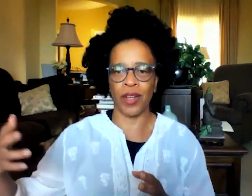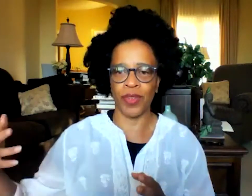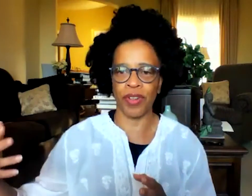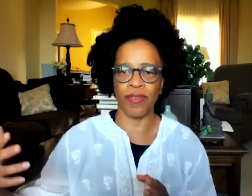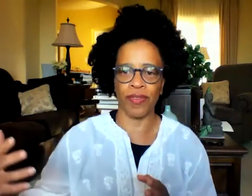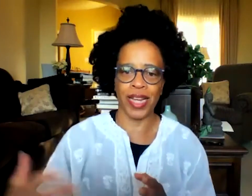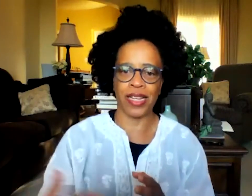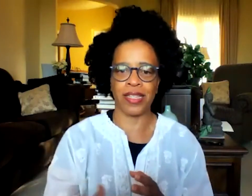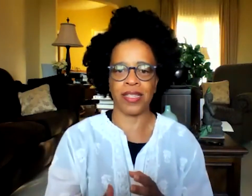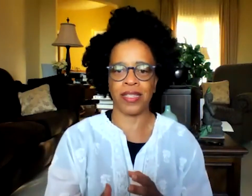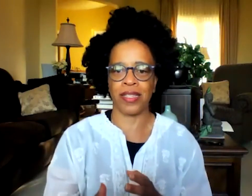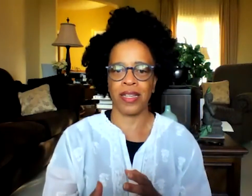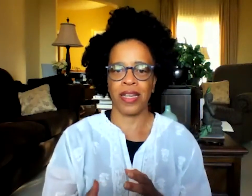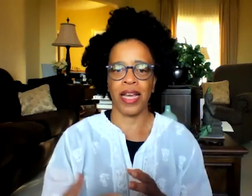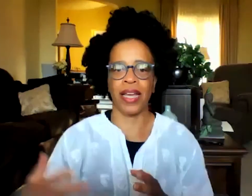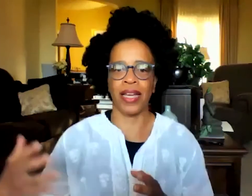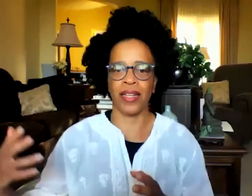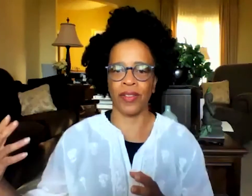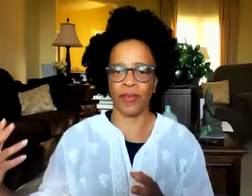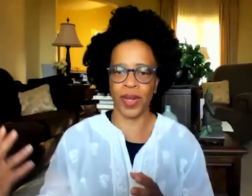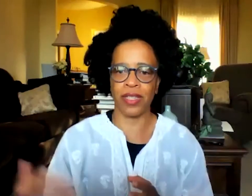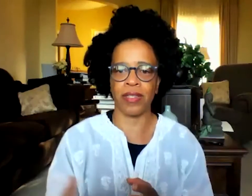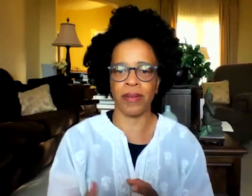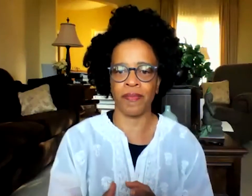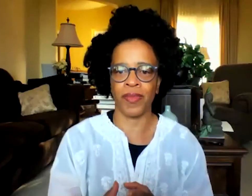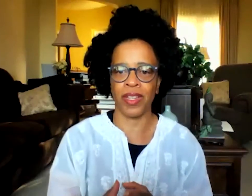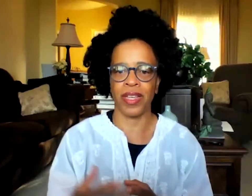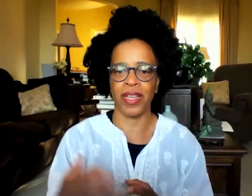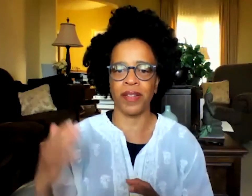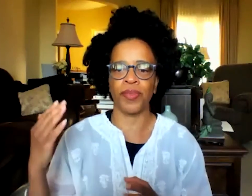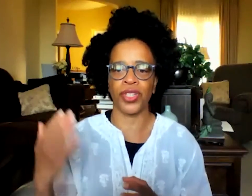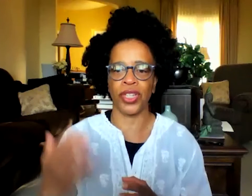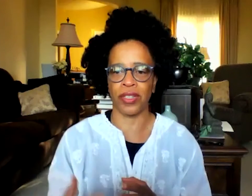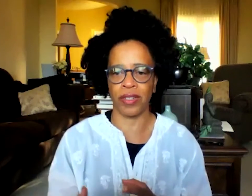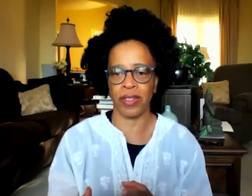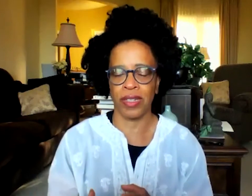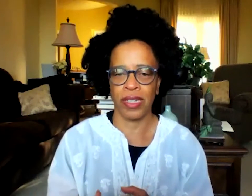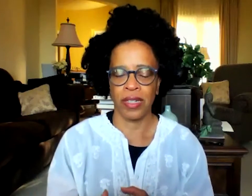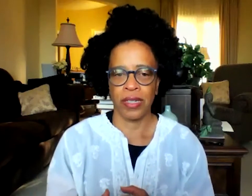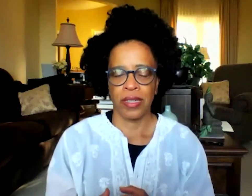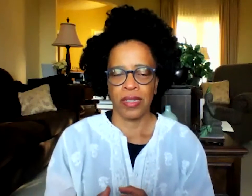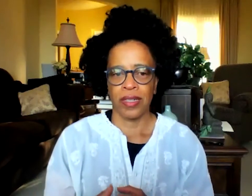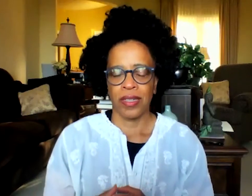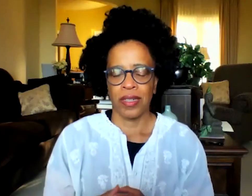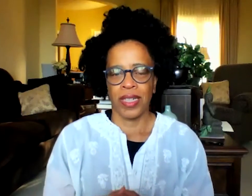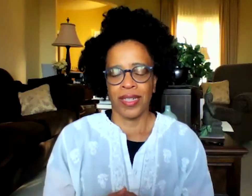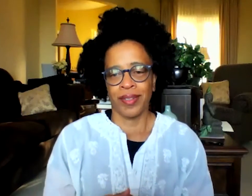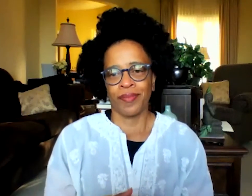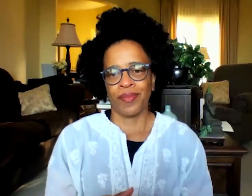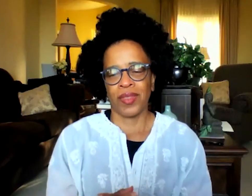the language of race and racism in particular.